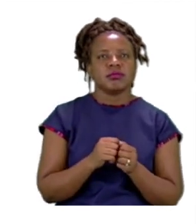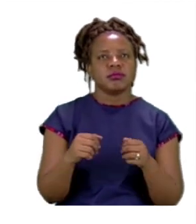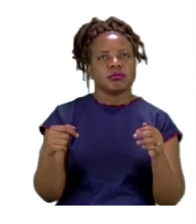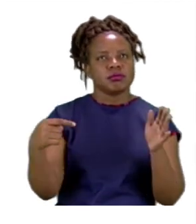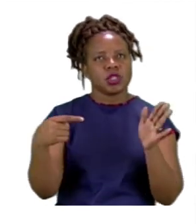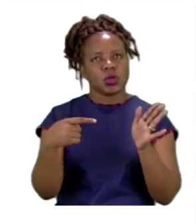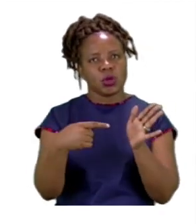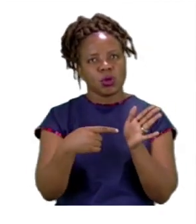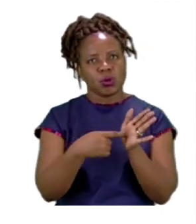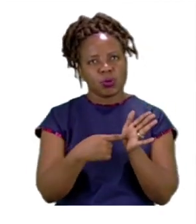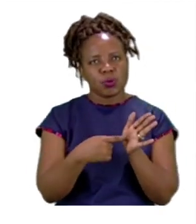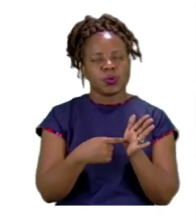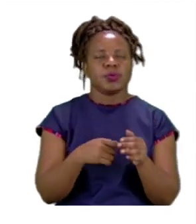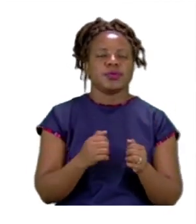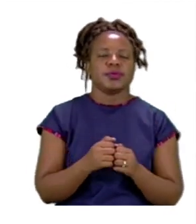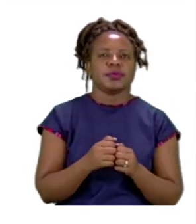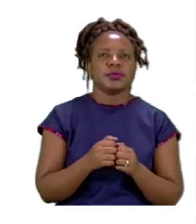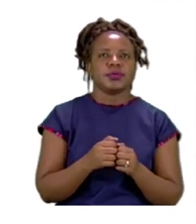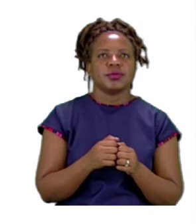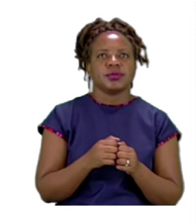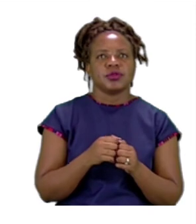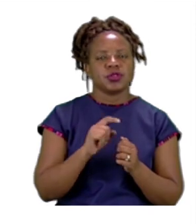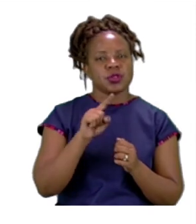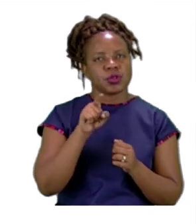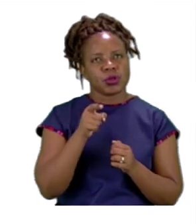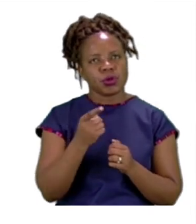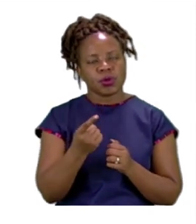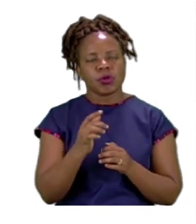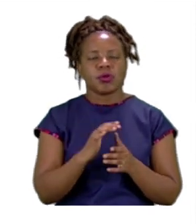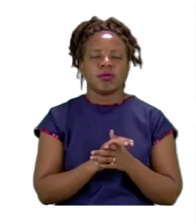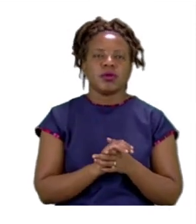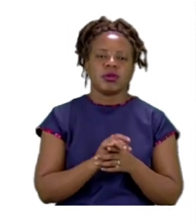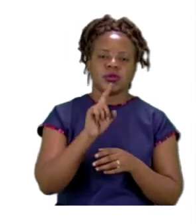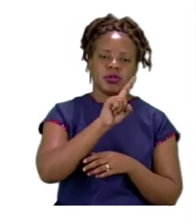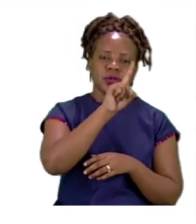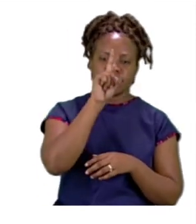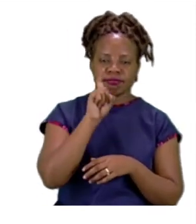punctuation. And then you're going to use the ones that we have been talking about on the board,